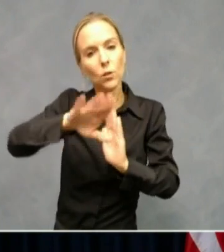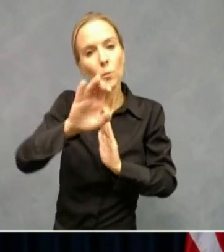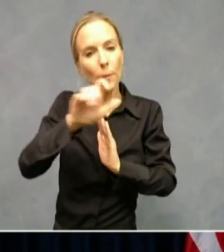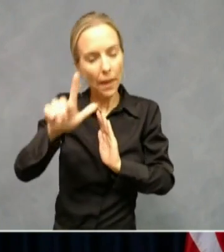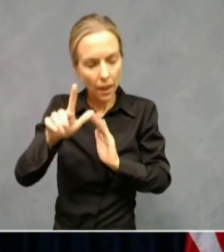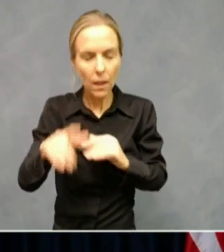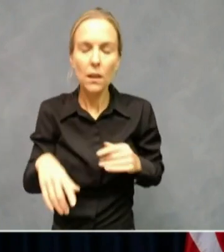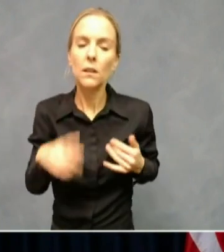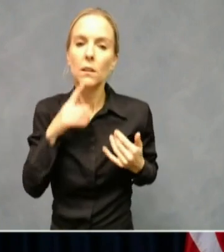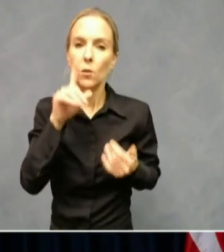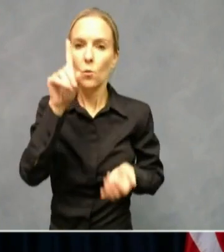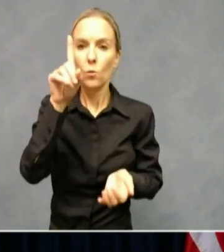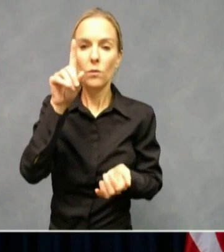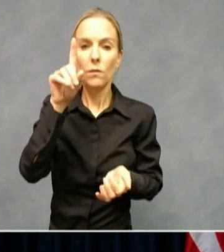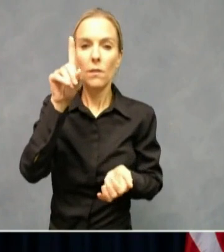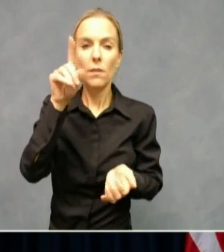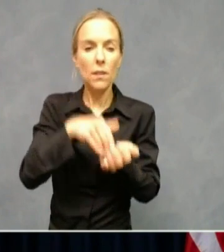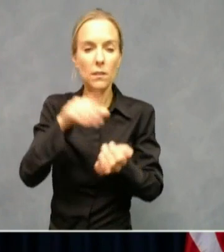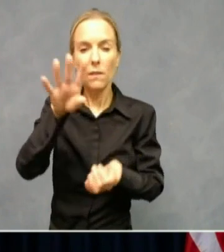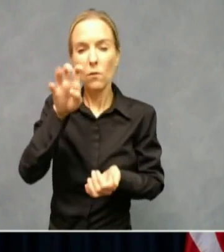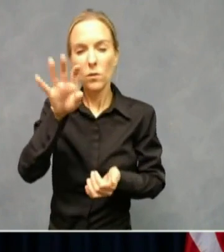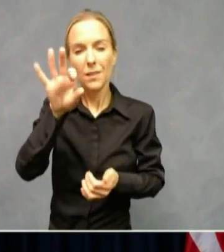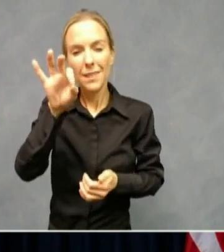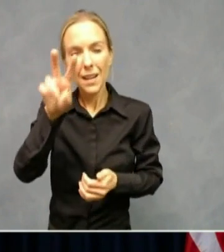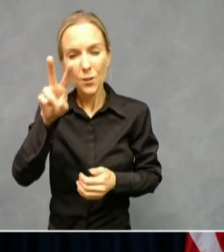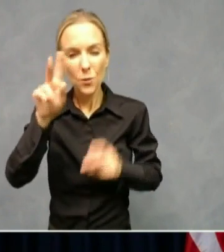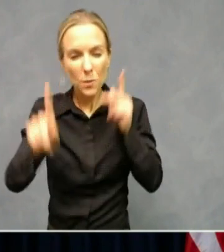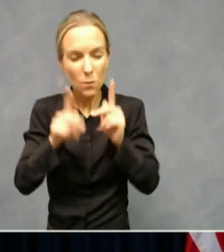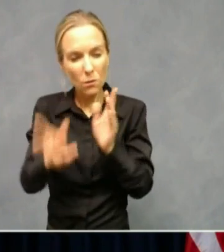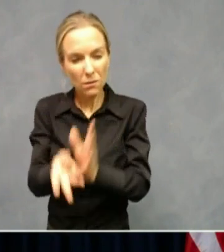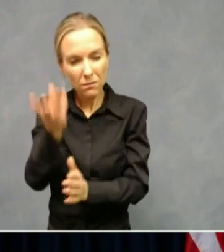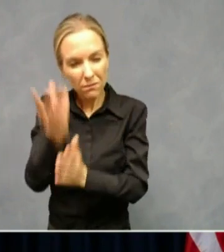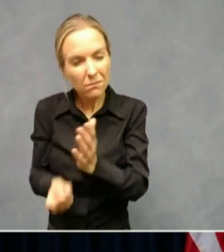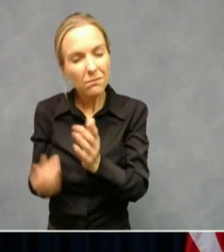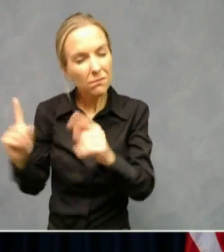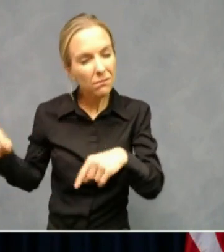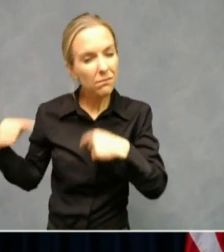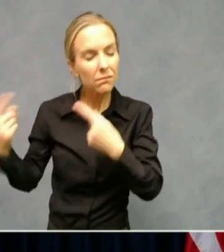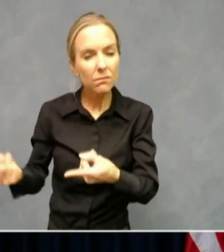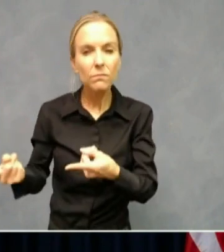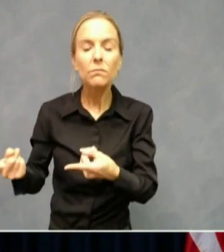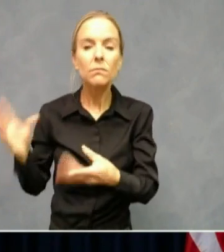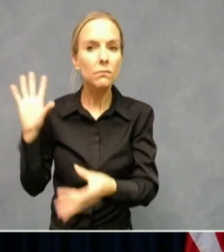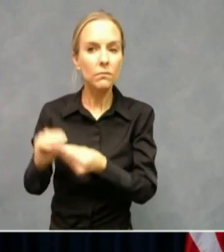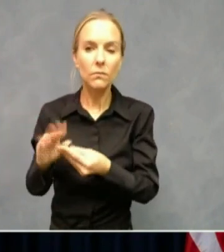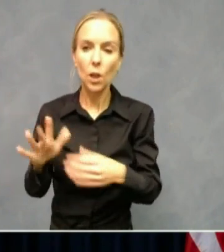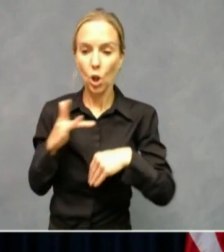1,492 Kentuckians lost. You know, early on in the pandemic,